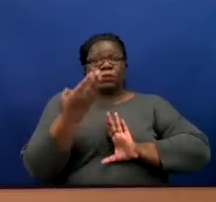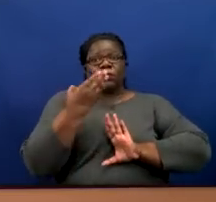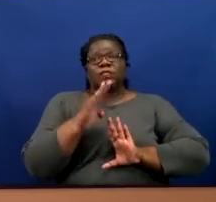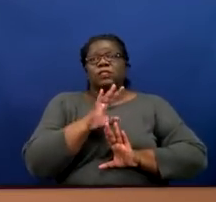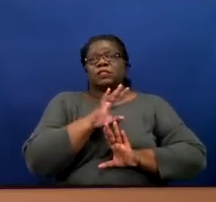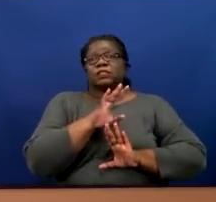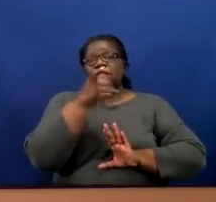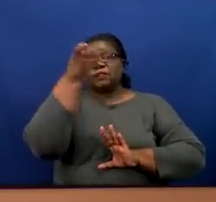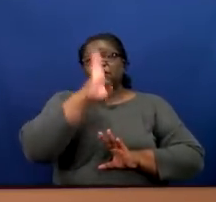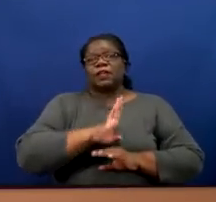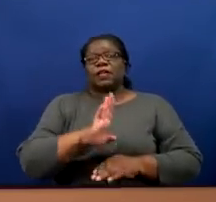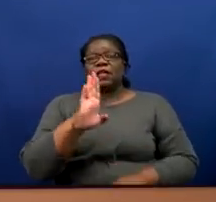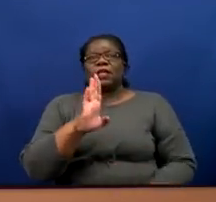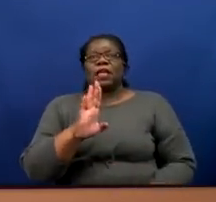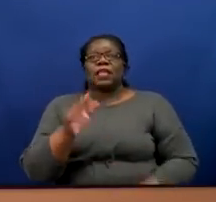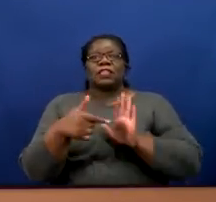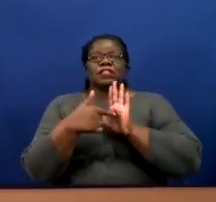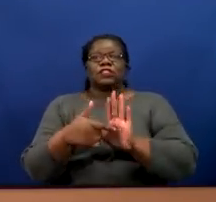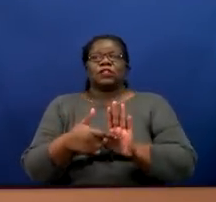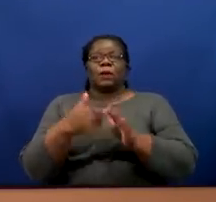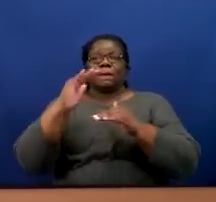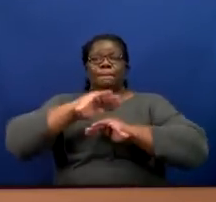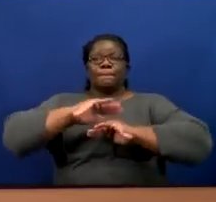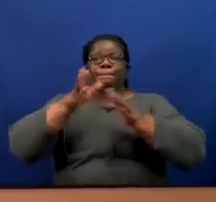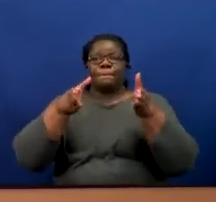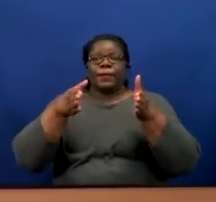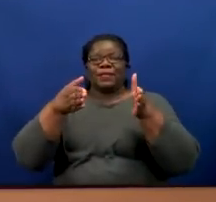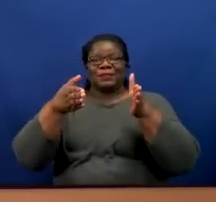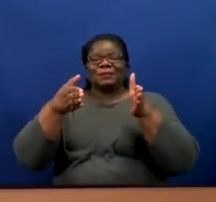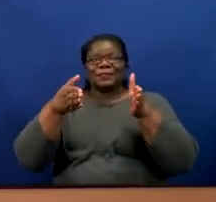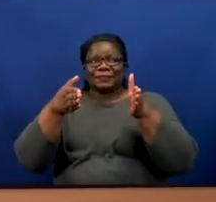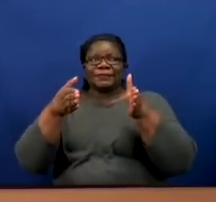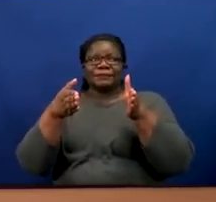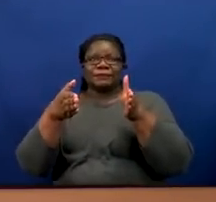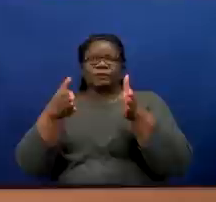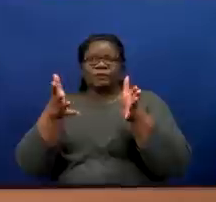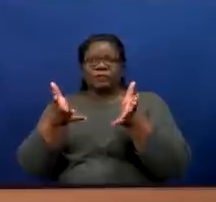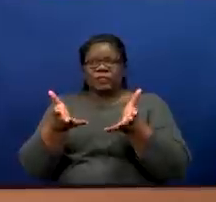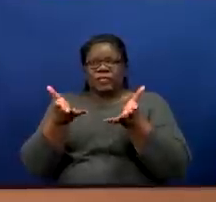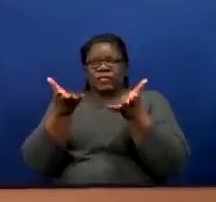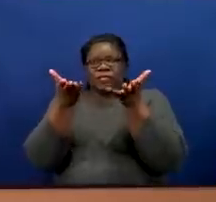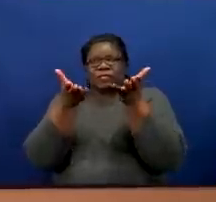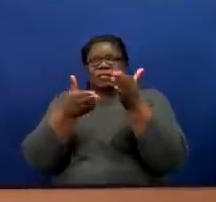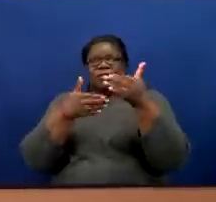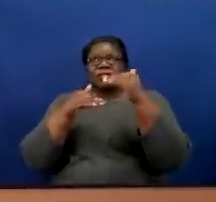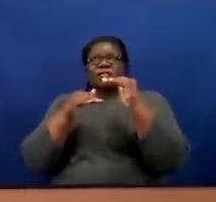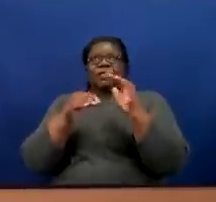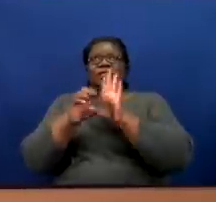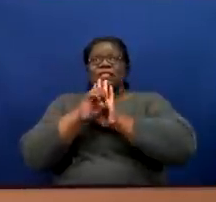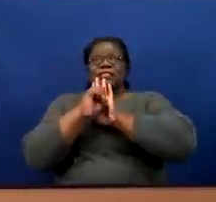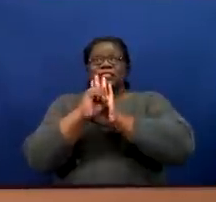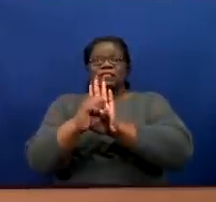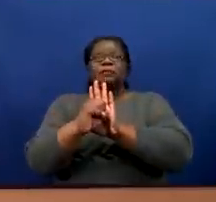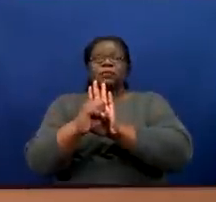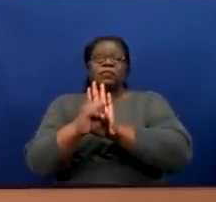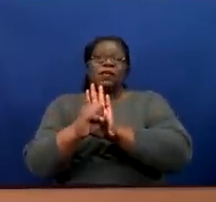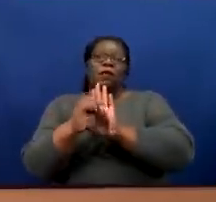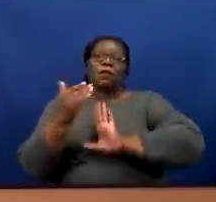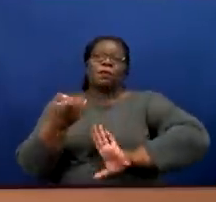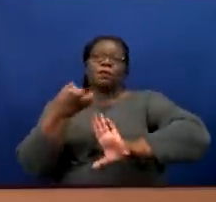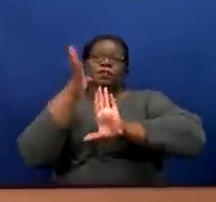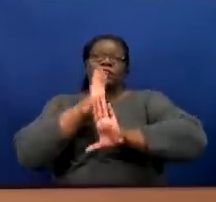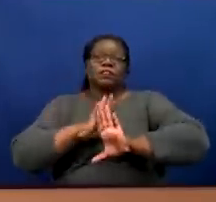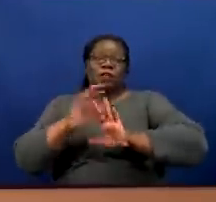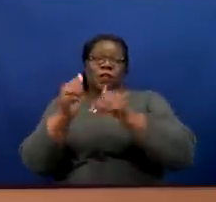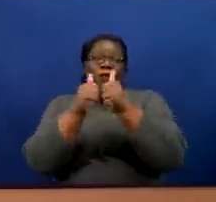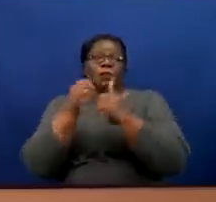is manifested by the Ark of the Covenant, a little box that was to be the symbol of the presence of God among